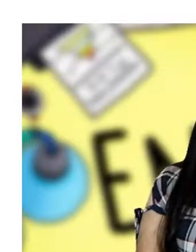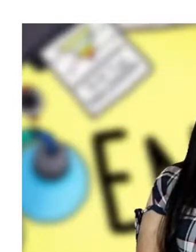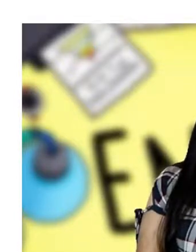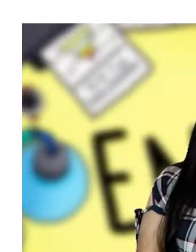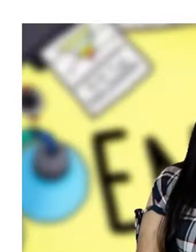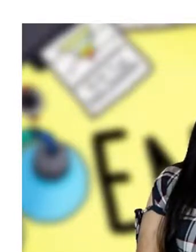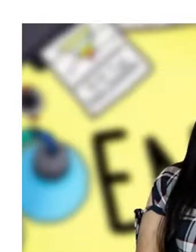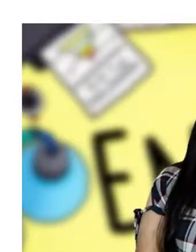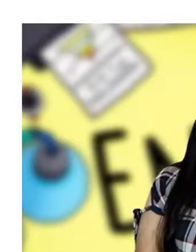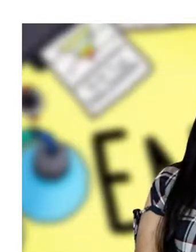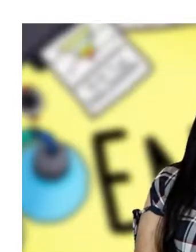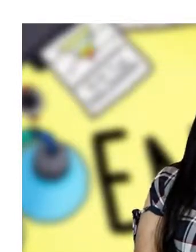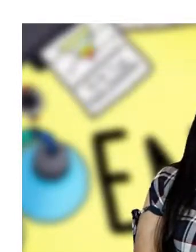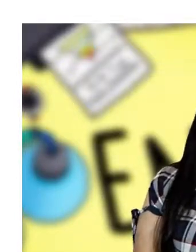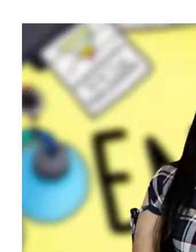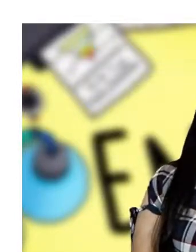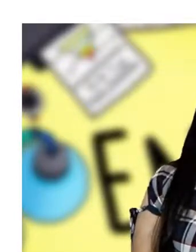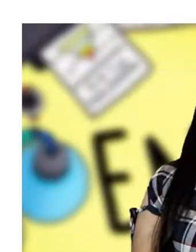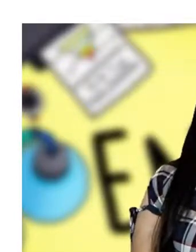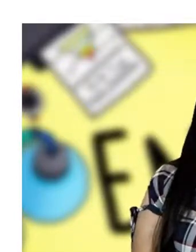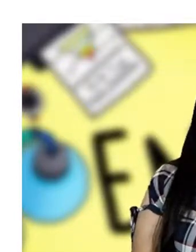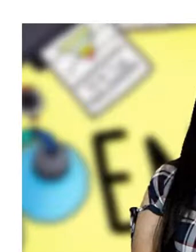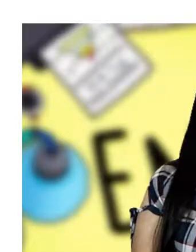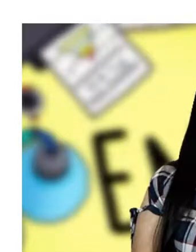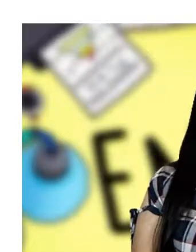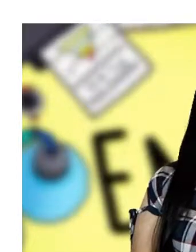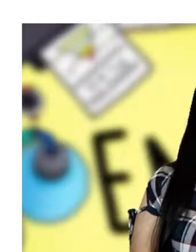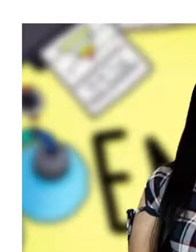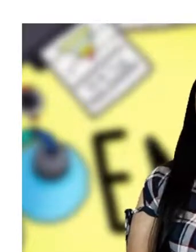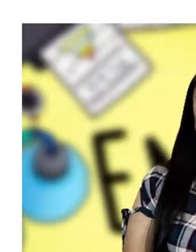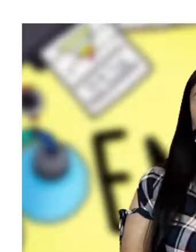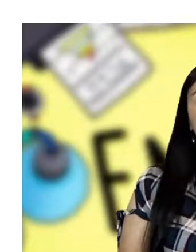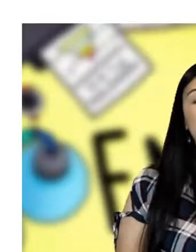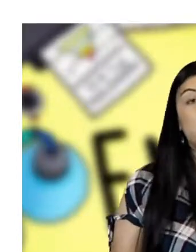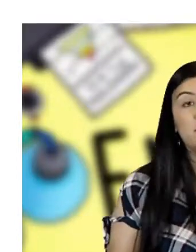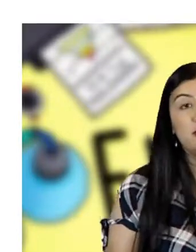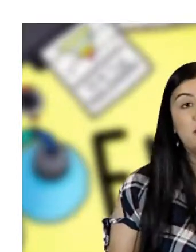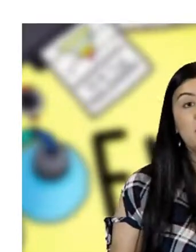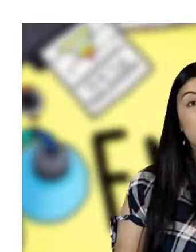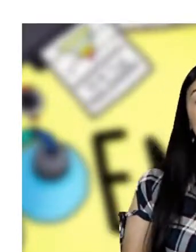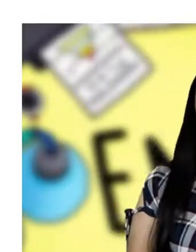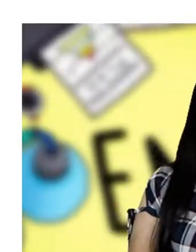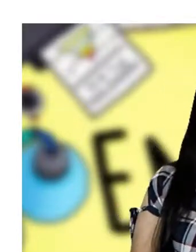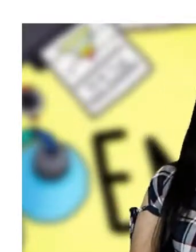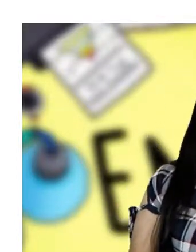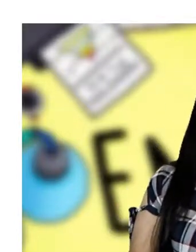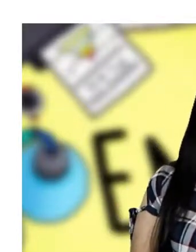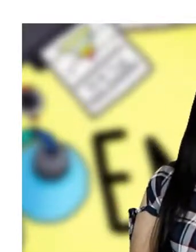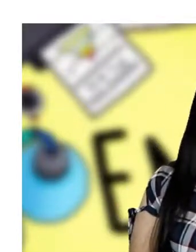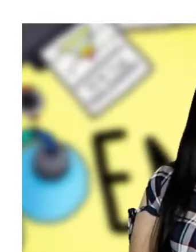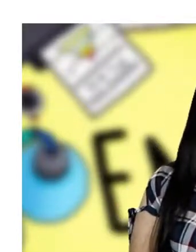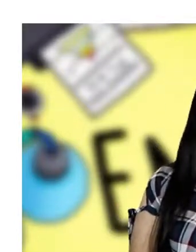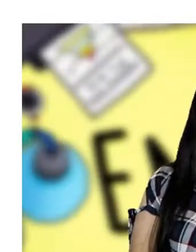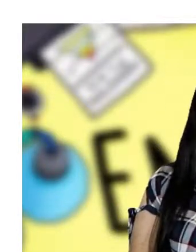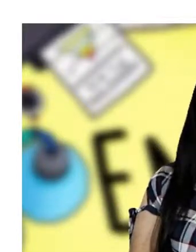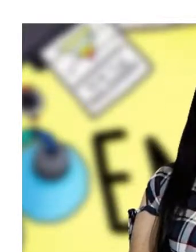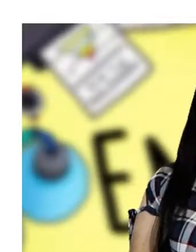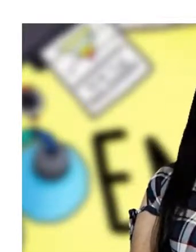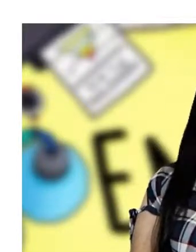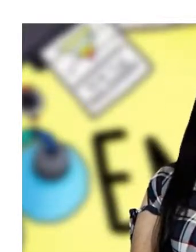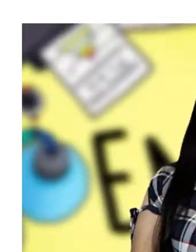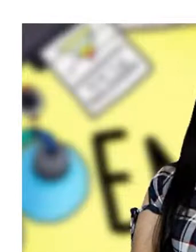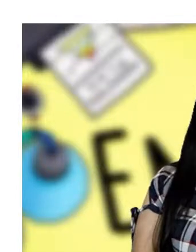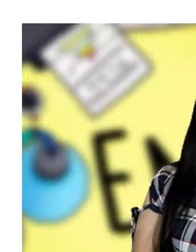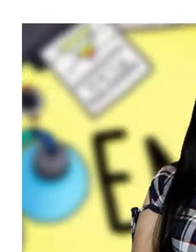those explanations. Okay, no, thank you, Brian, for reading the chat, for being attentive